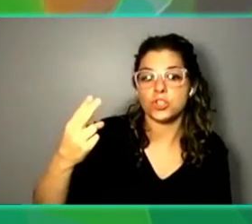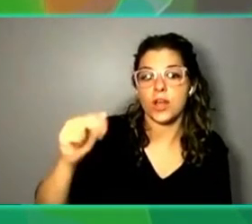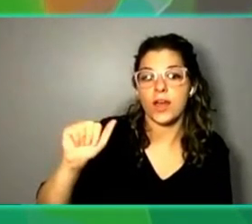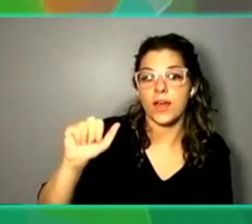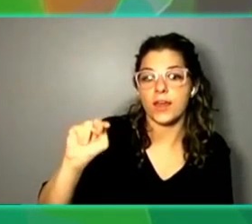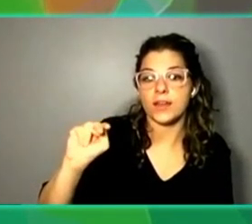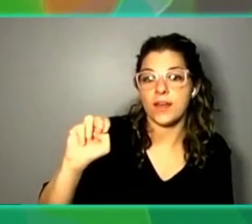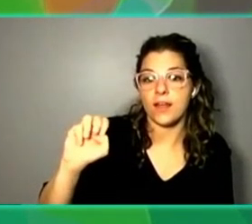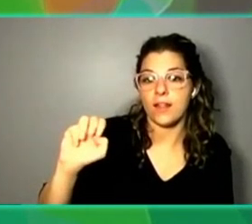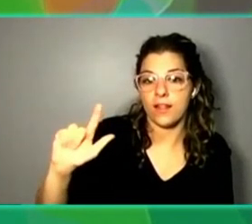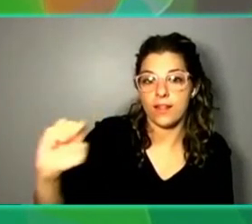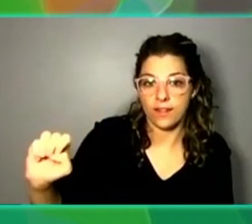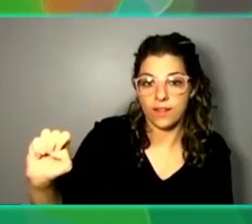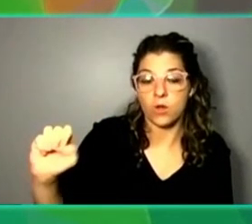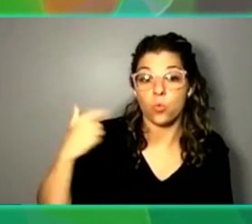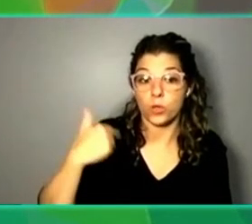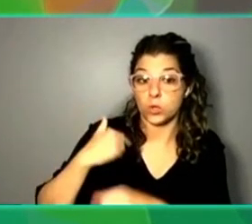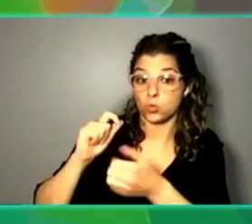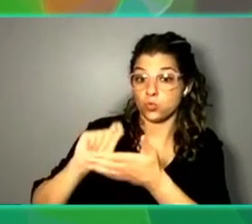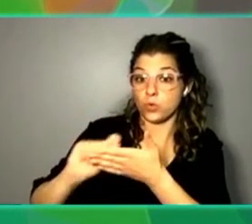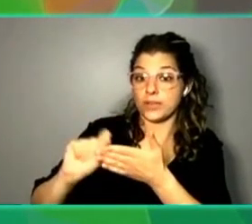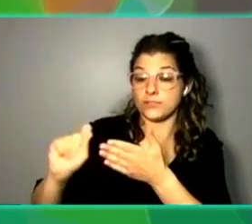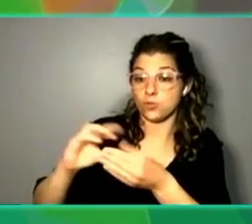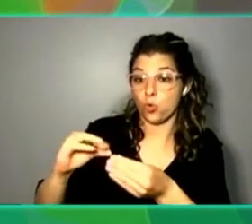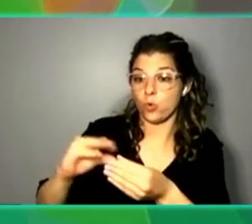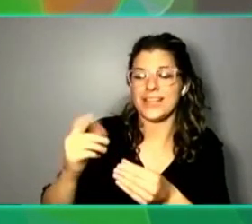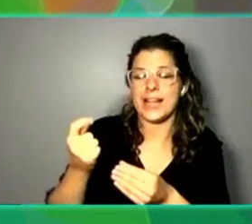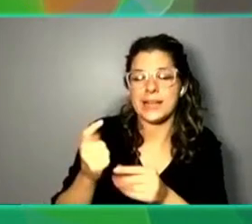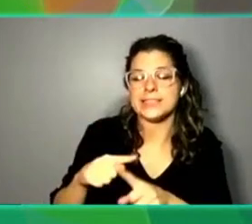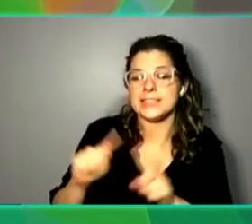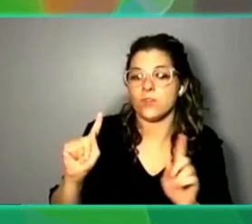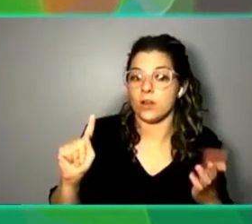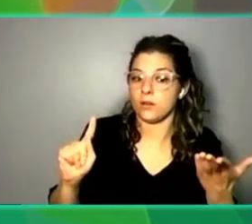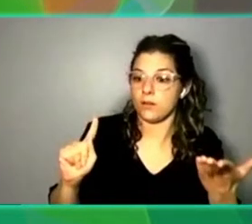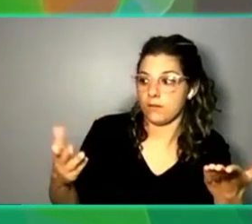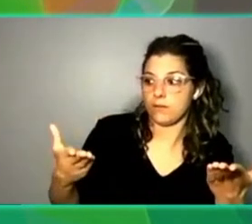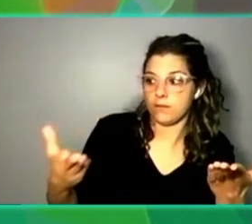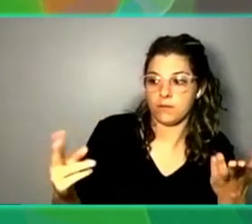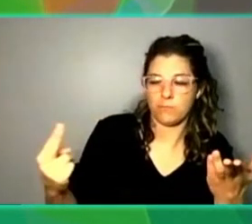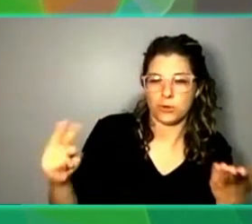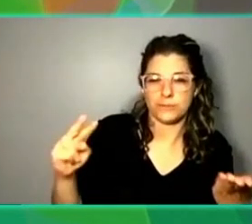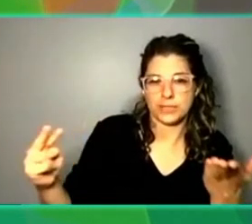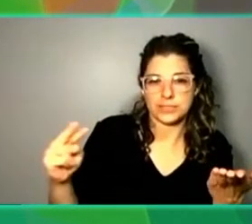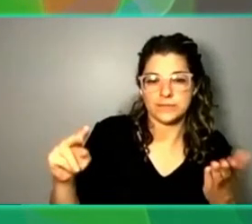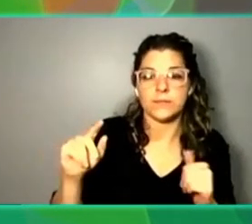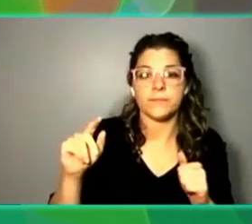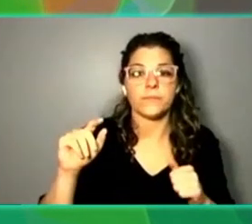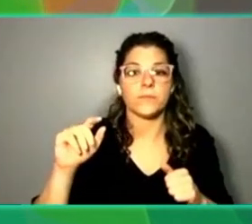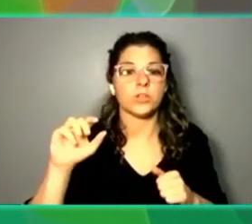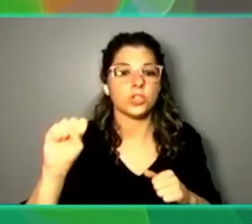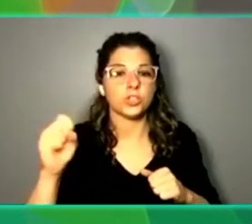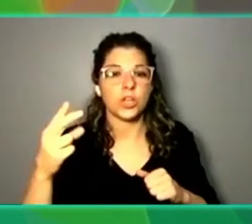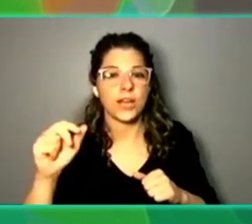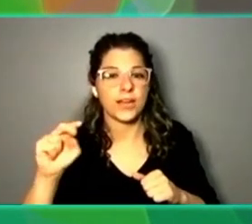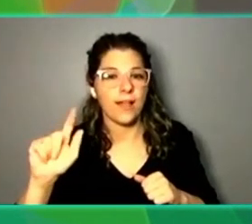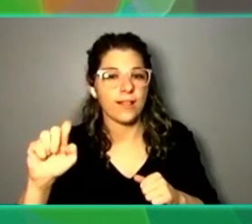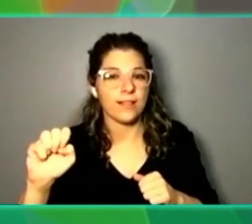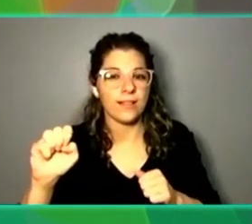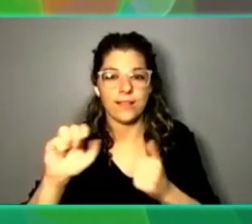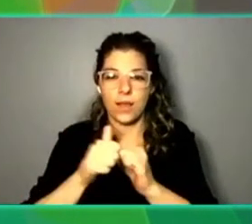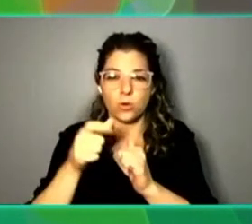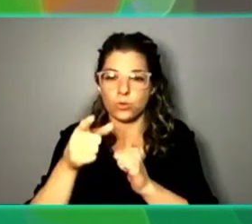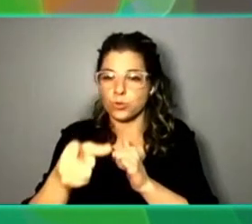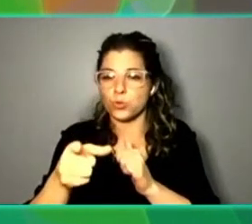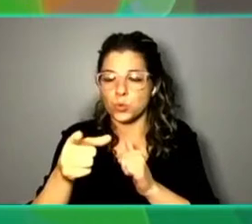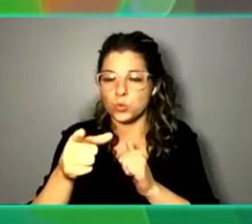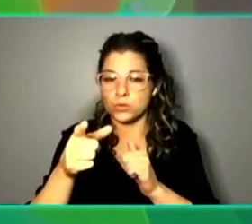know, we both bring something a little different to the table. Shawnelle, how would you characterize, you know,